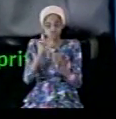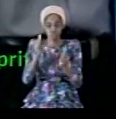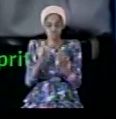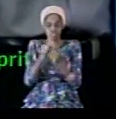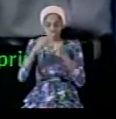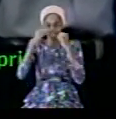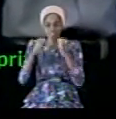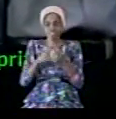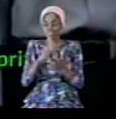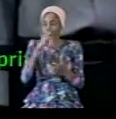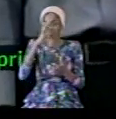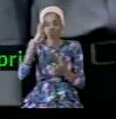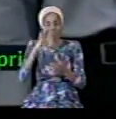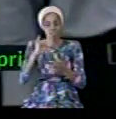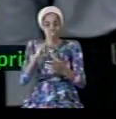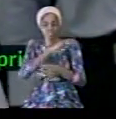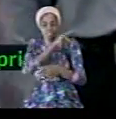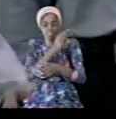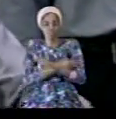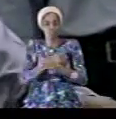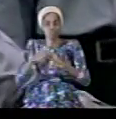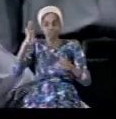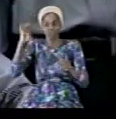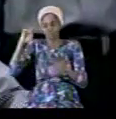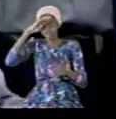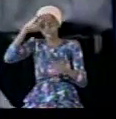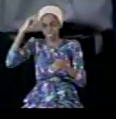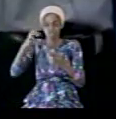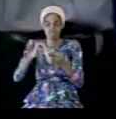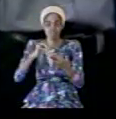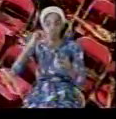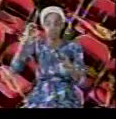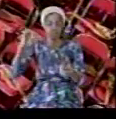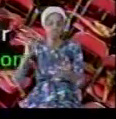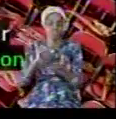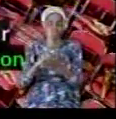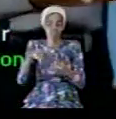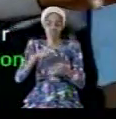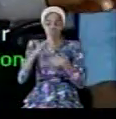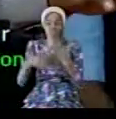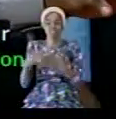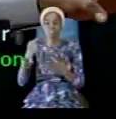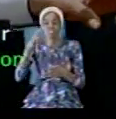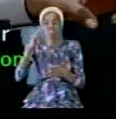Not by might, but by His Spirit, that will do all things. Yes, you can.